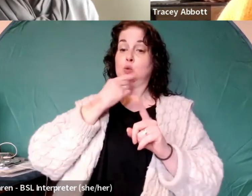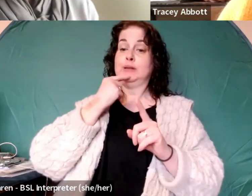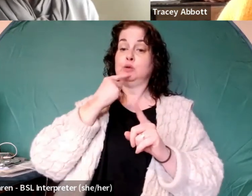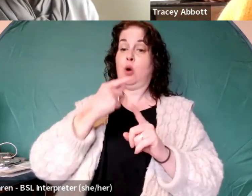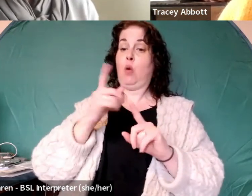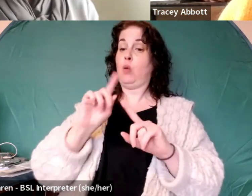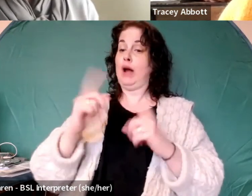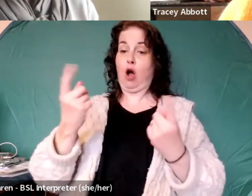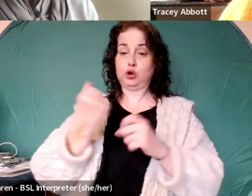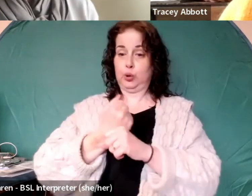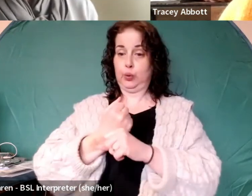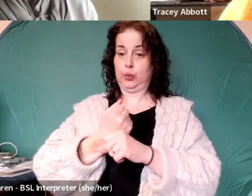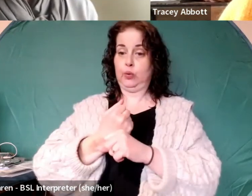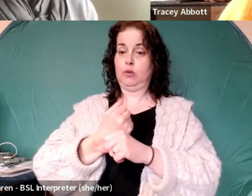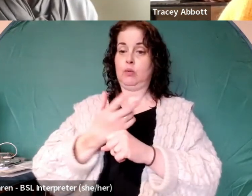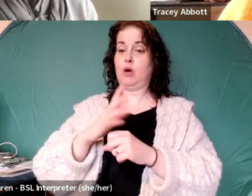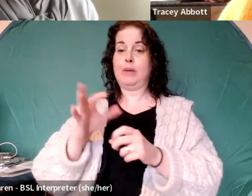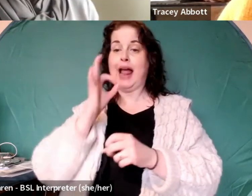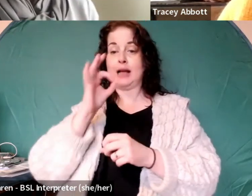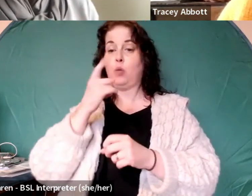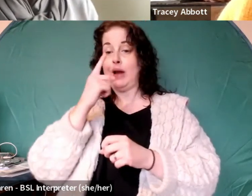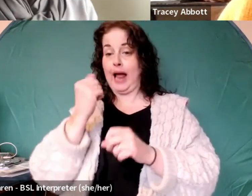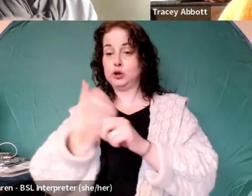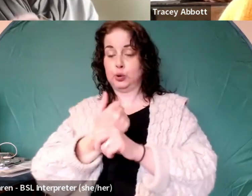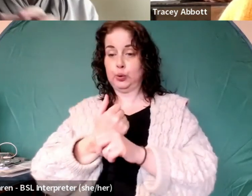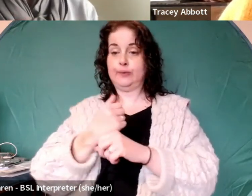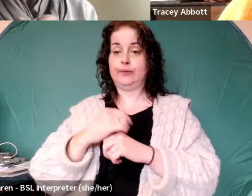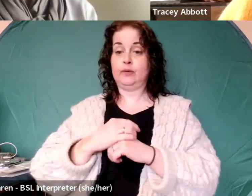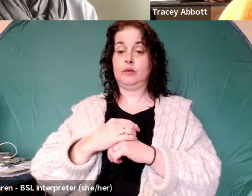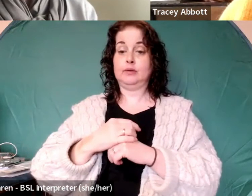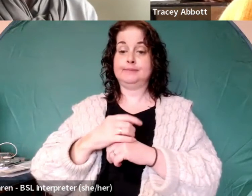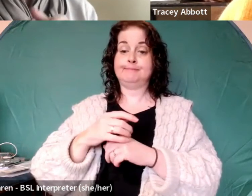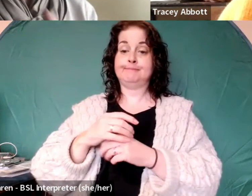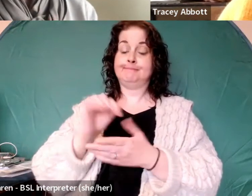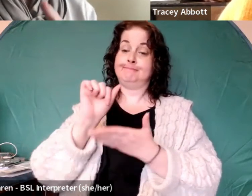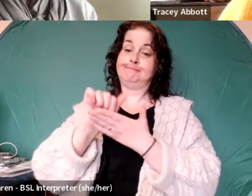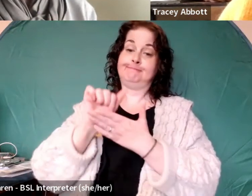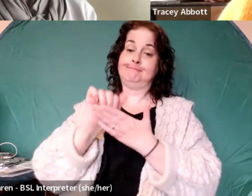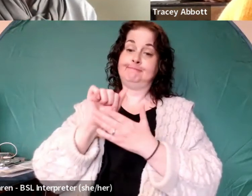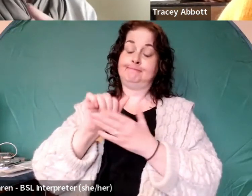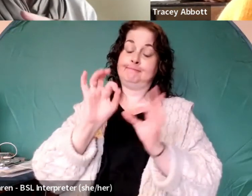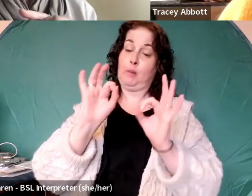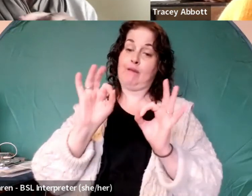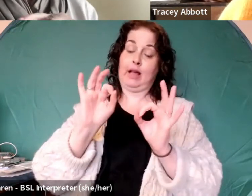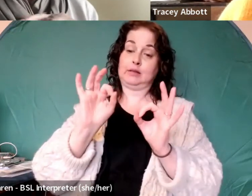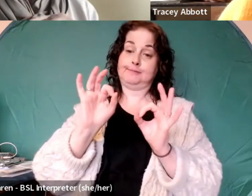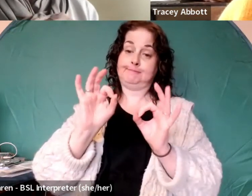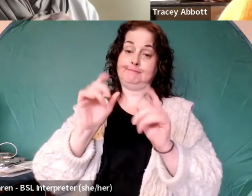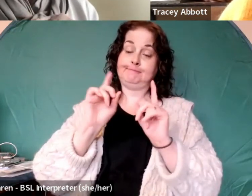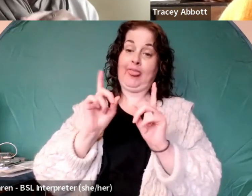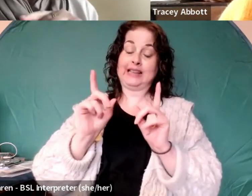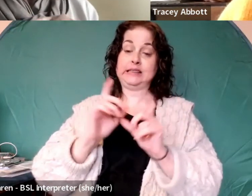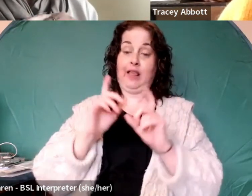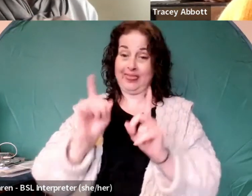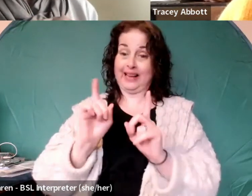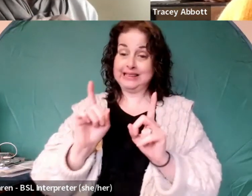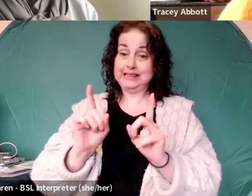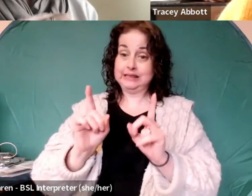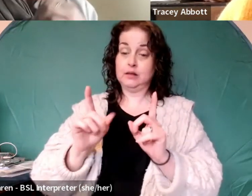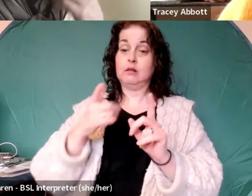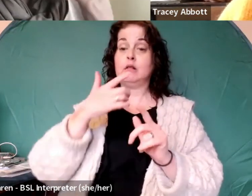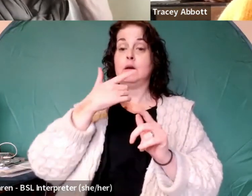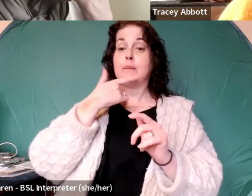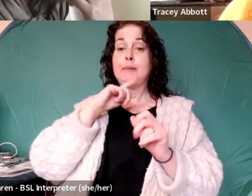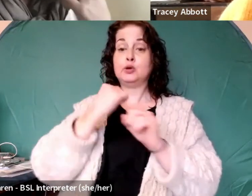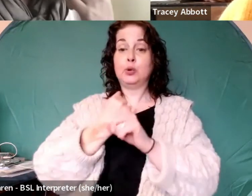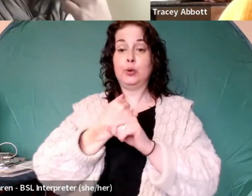what we can't do rather than being asked what we can do. And I think that's absolutely on the nose. That's the crux, isn't it? Because people do, and